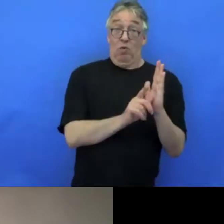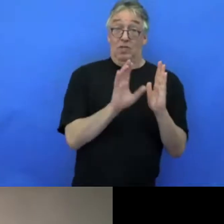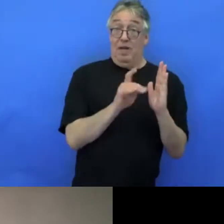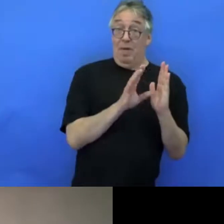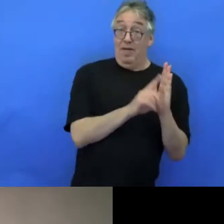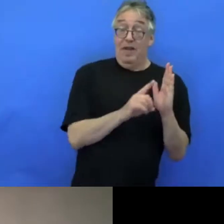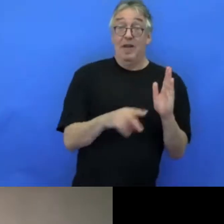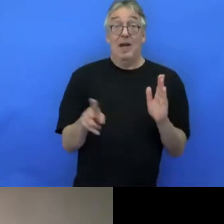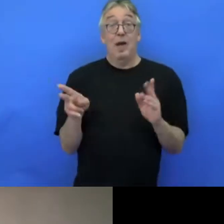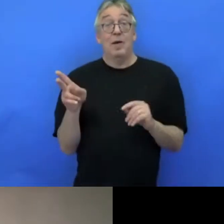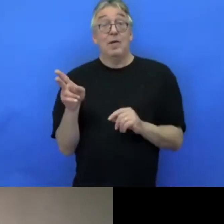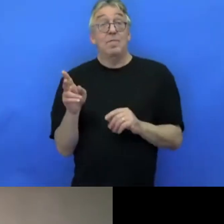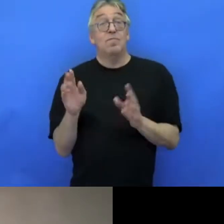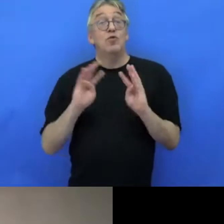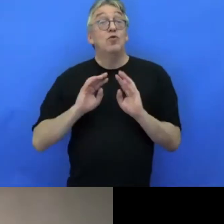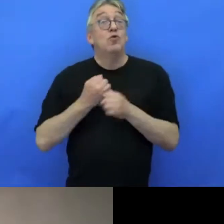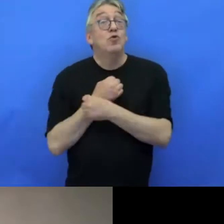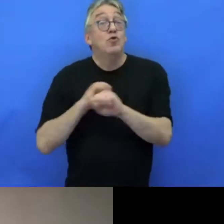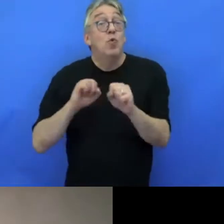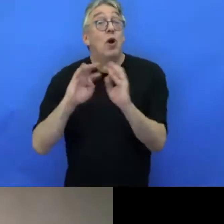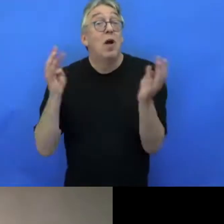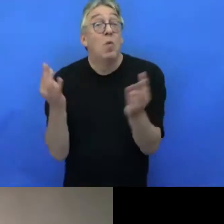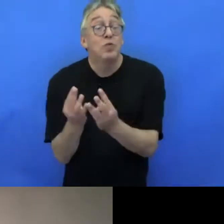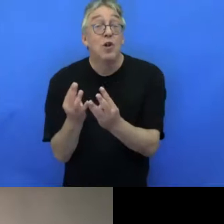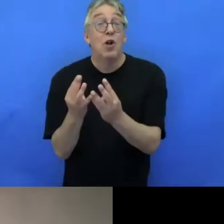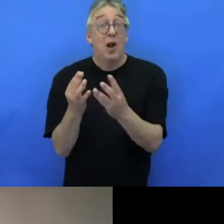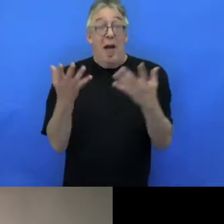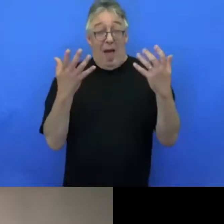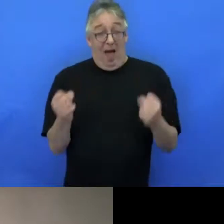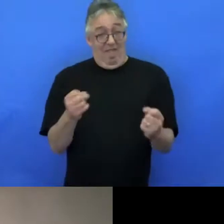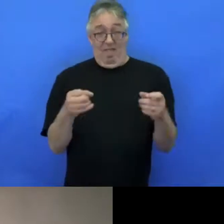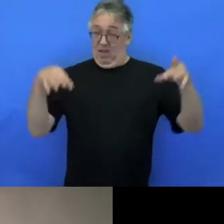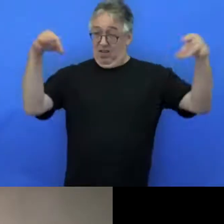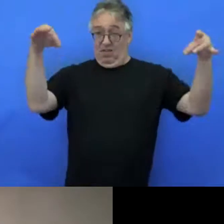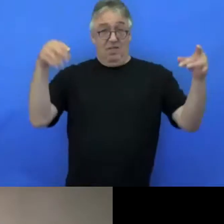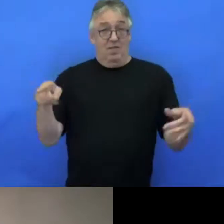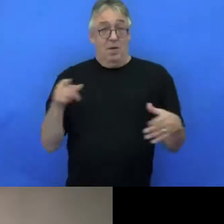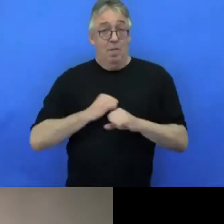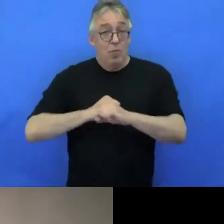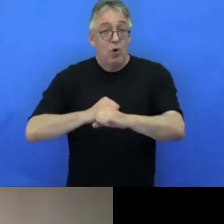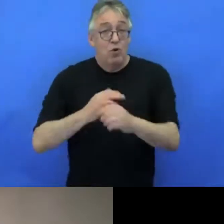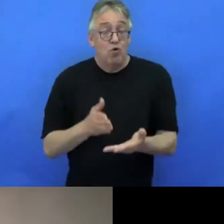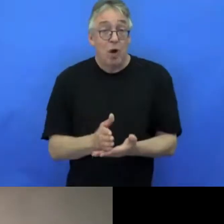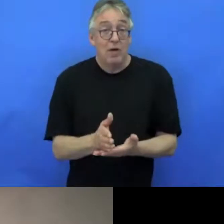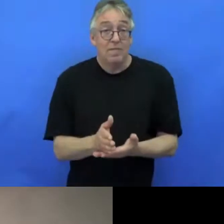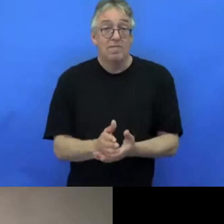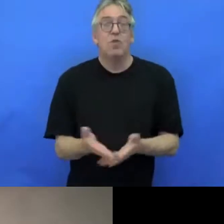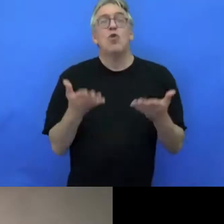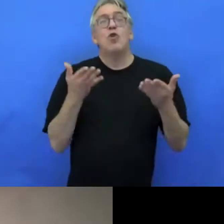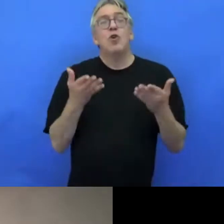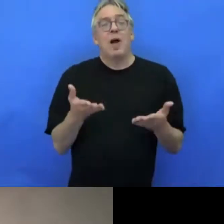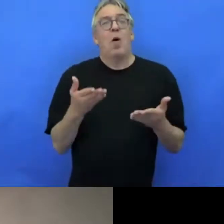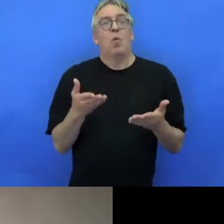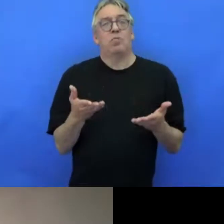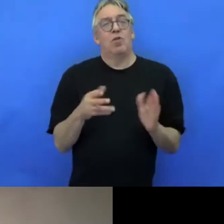the conduct of hostilities. And here, especially, we're of course, talking about the protections